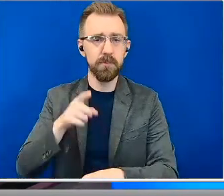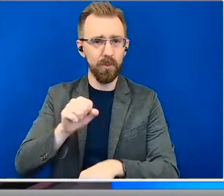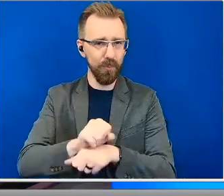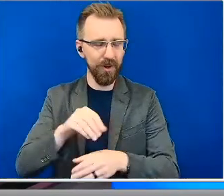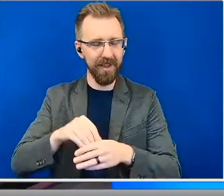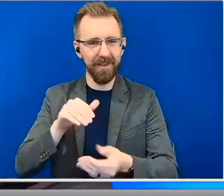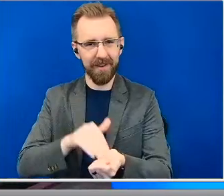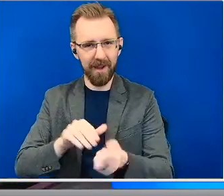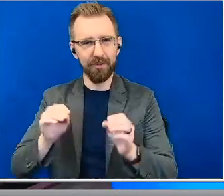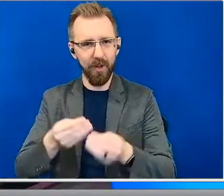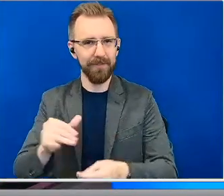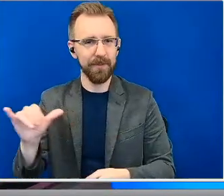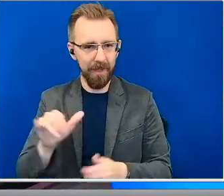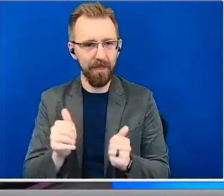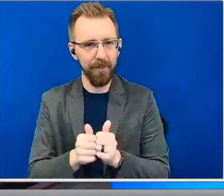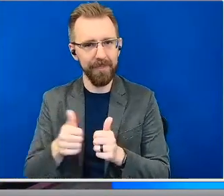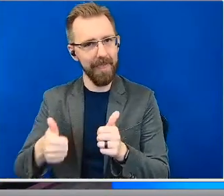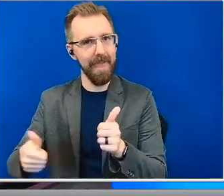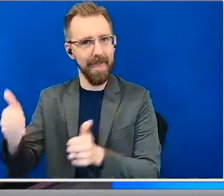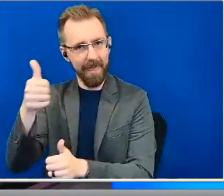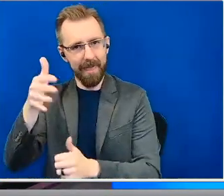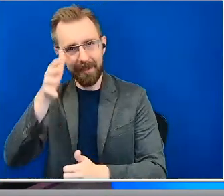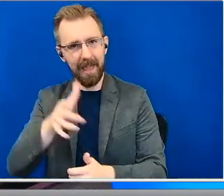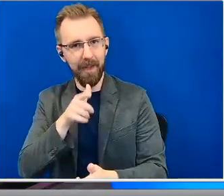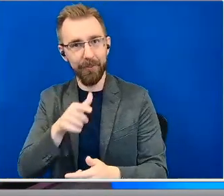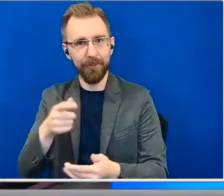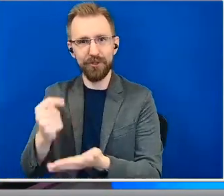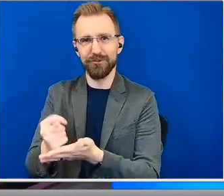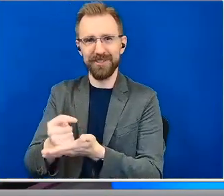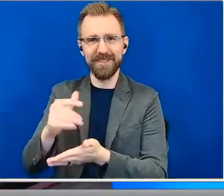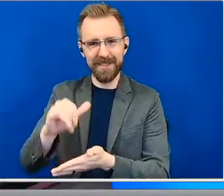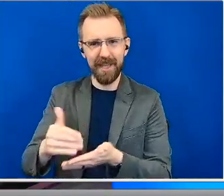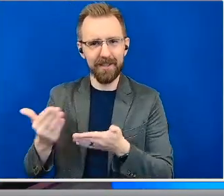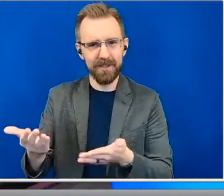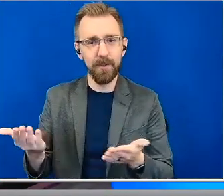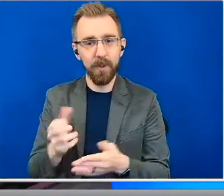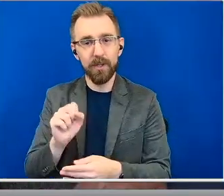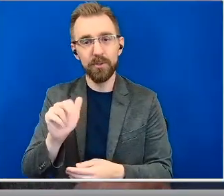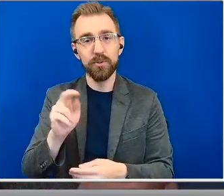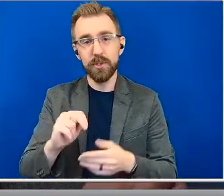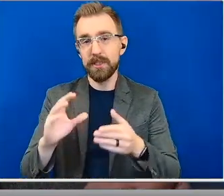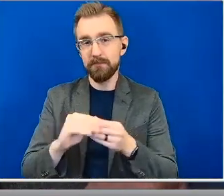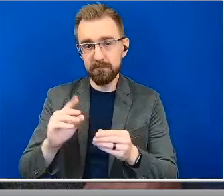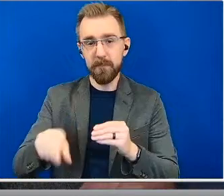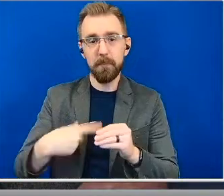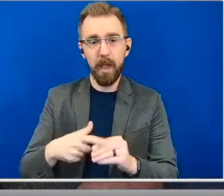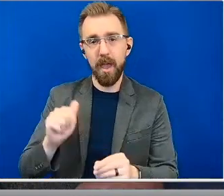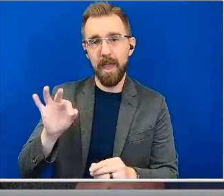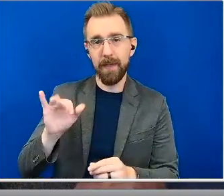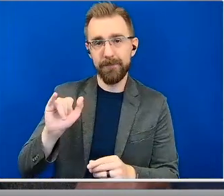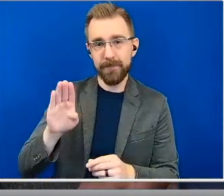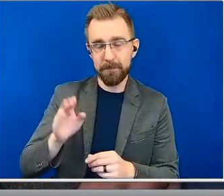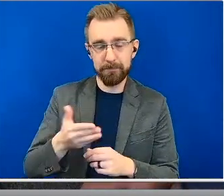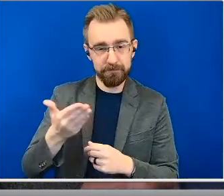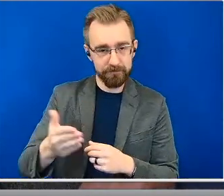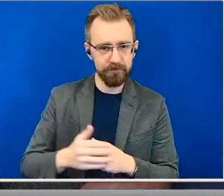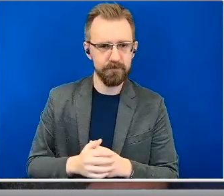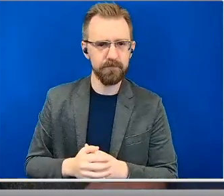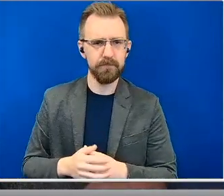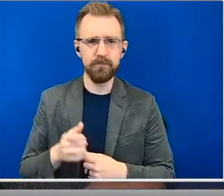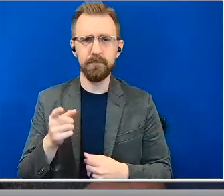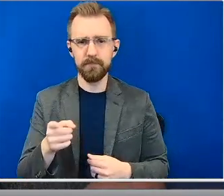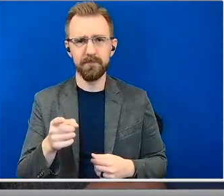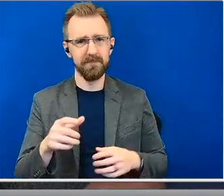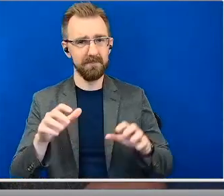the head guy who treats this. Here's what Susan had to say about Afib. Afib is a monster